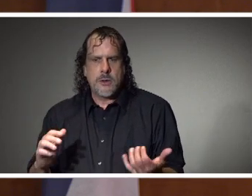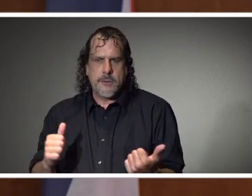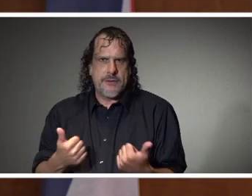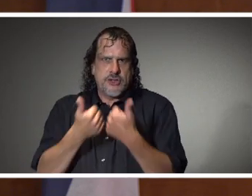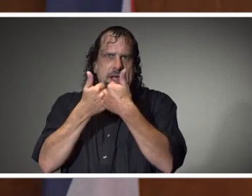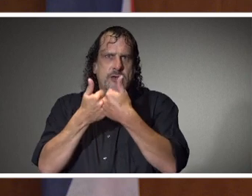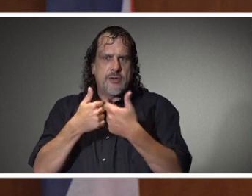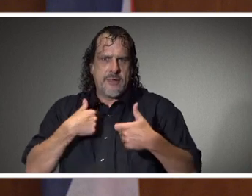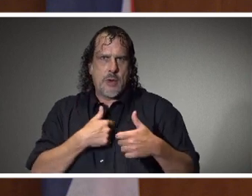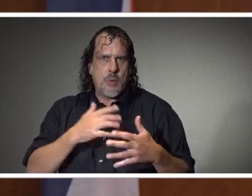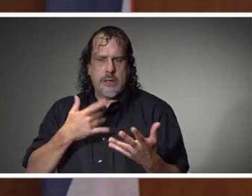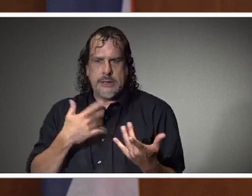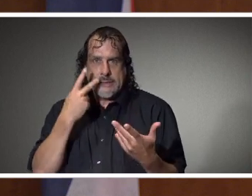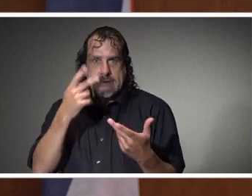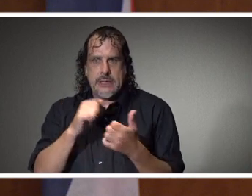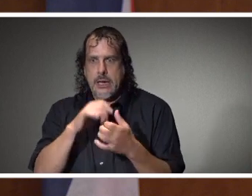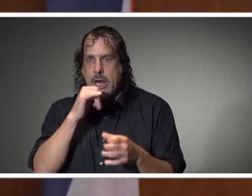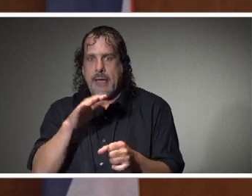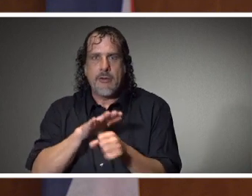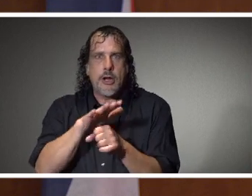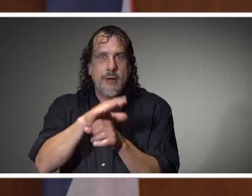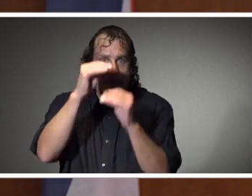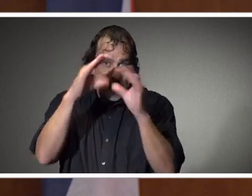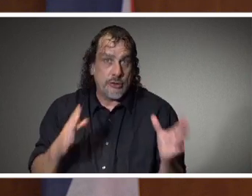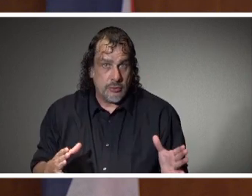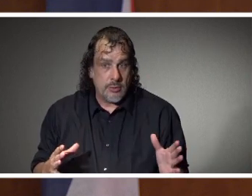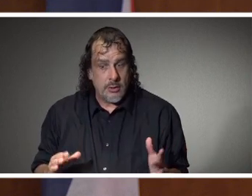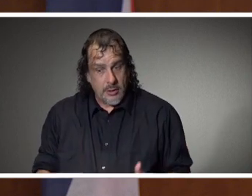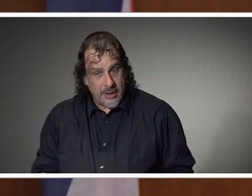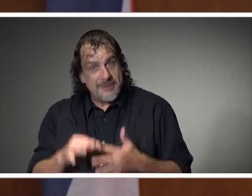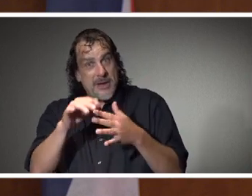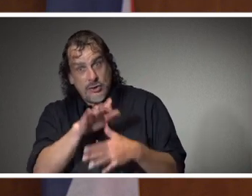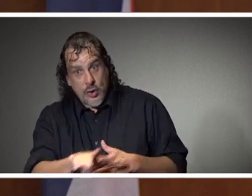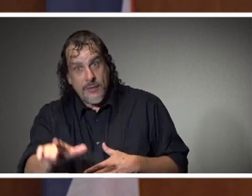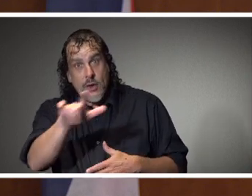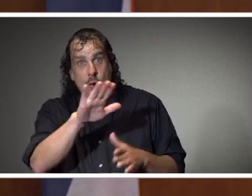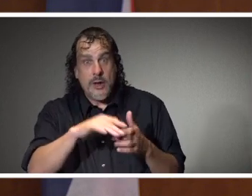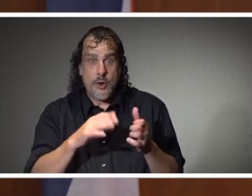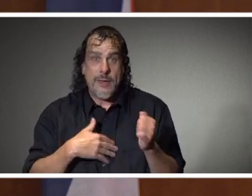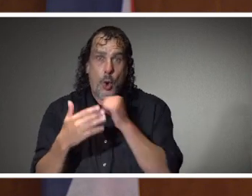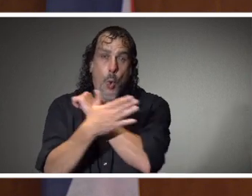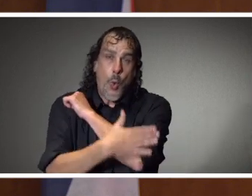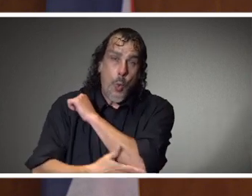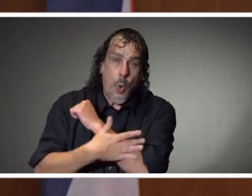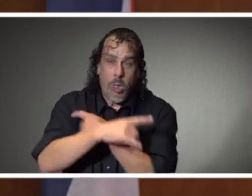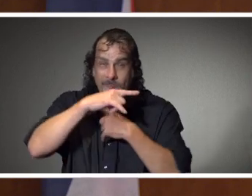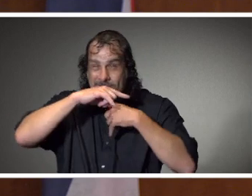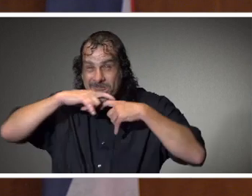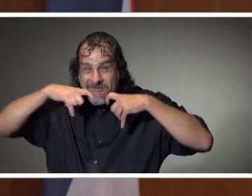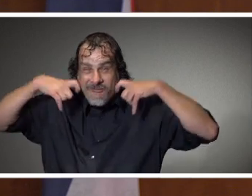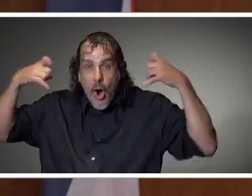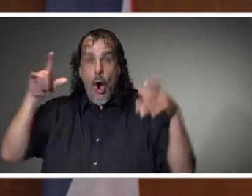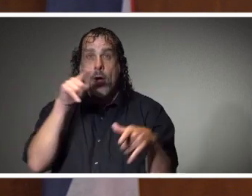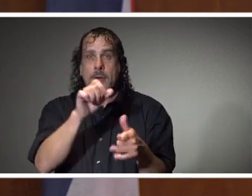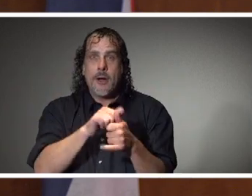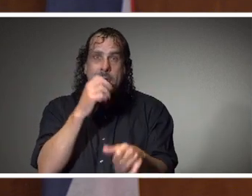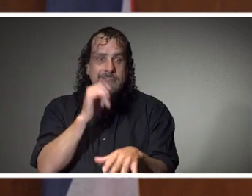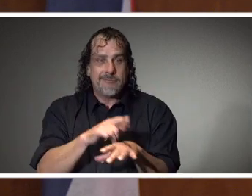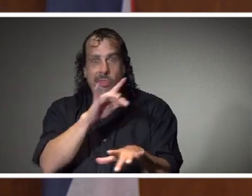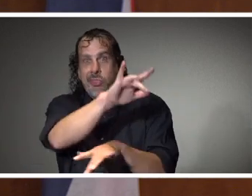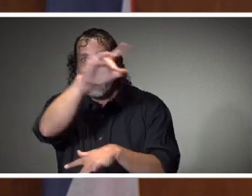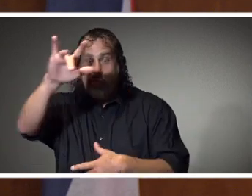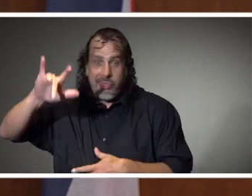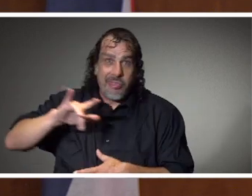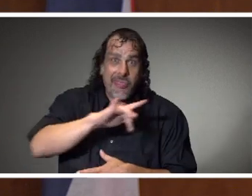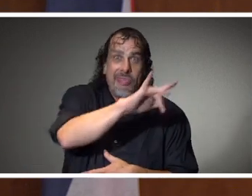challenges that we face in terms of teacher shortages, particularly in those districts that are more rural, that are harder to get to, and in some instances